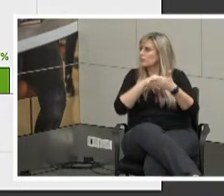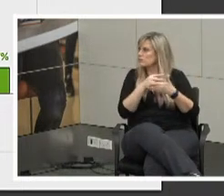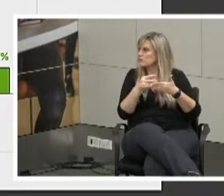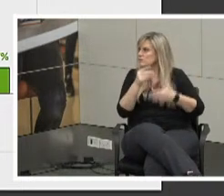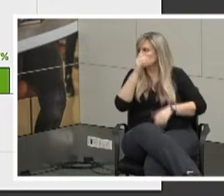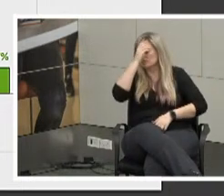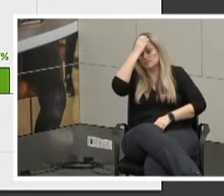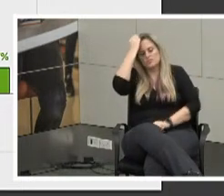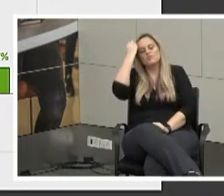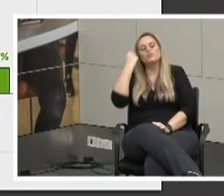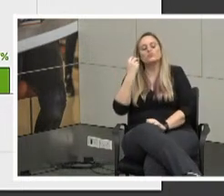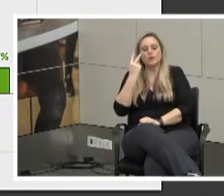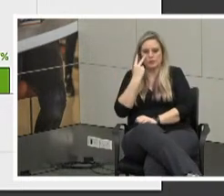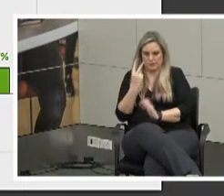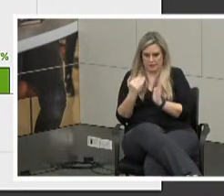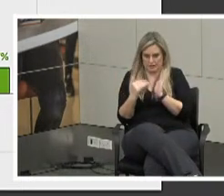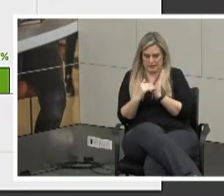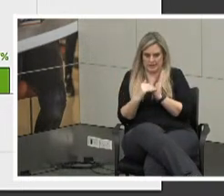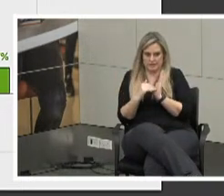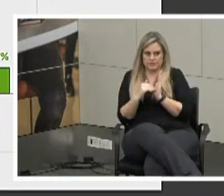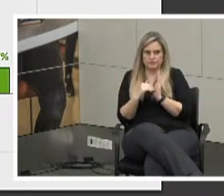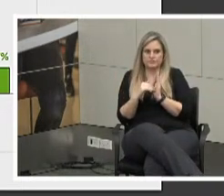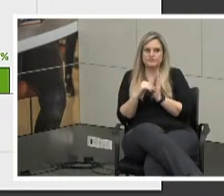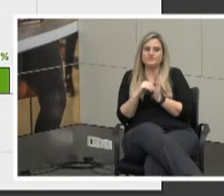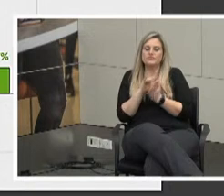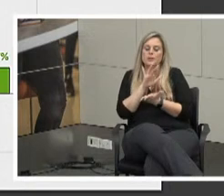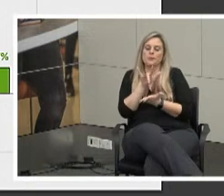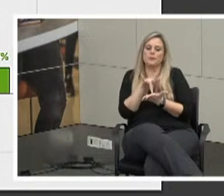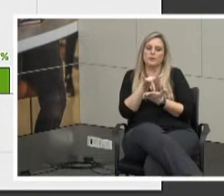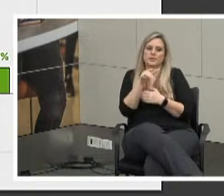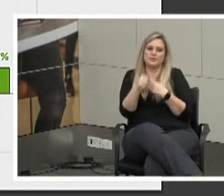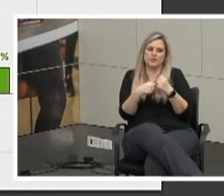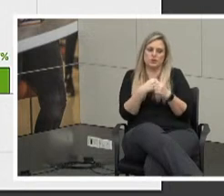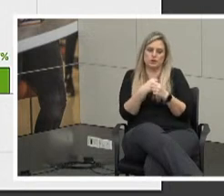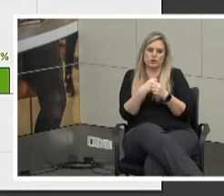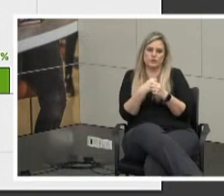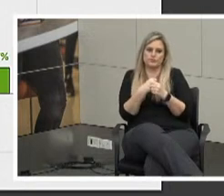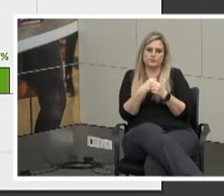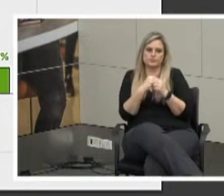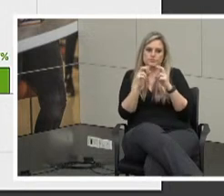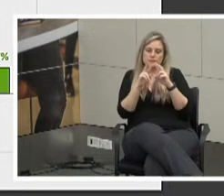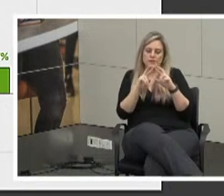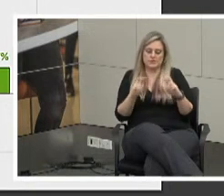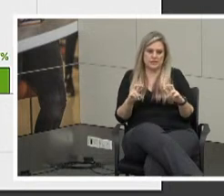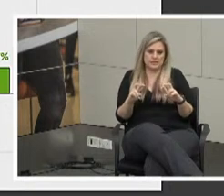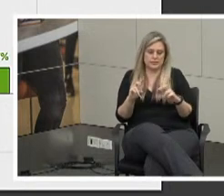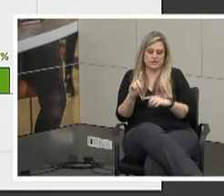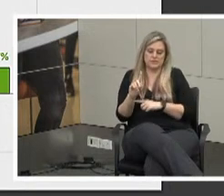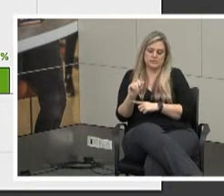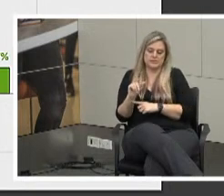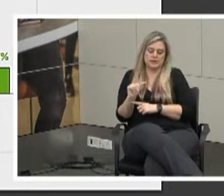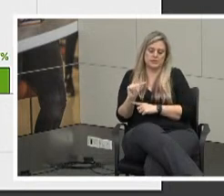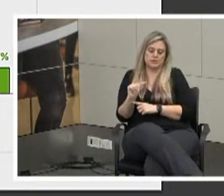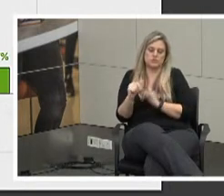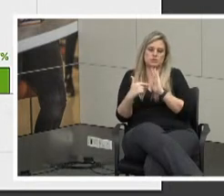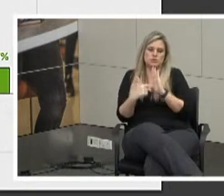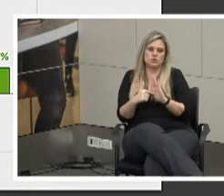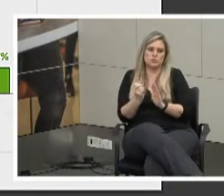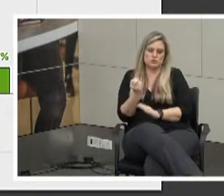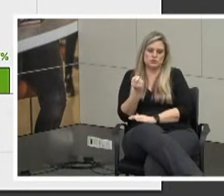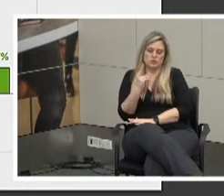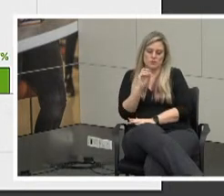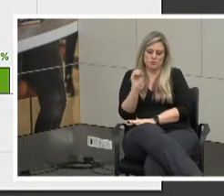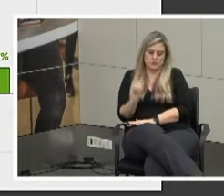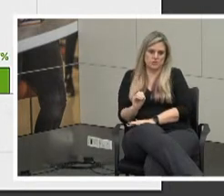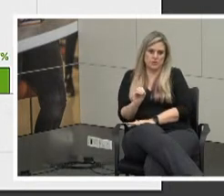see um again at our middle of the Year our assessment data reveals that 12% 12%